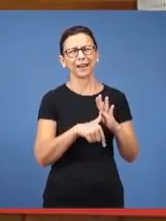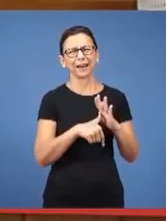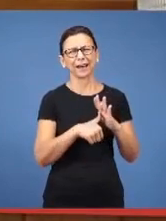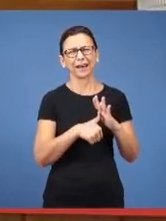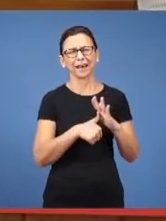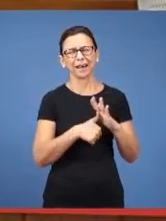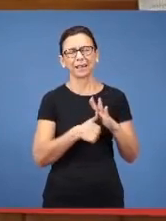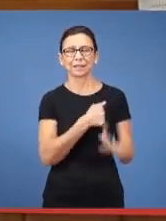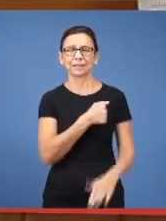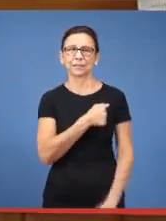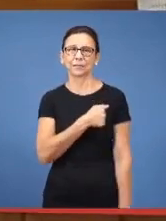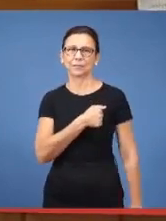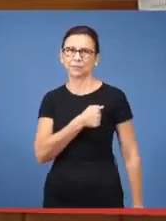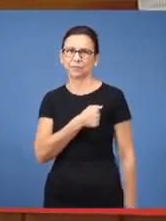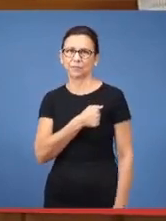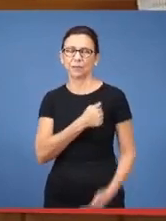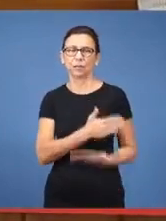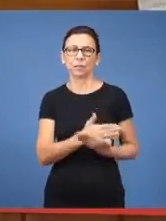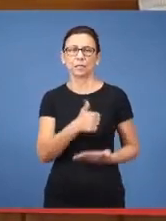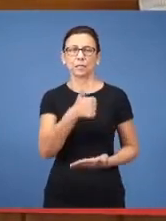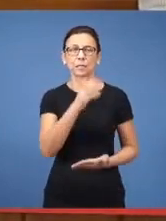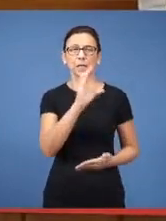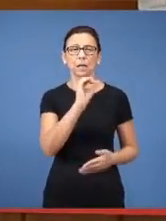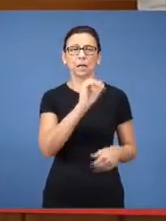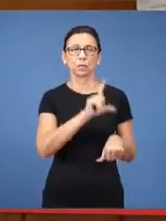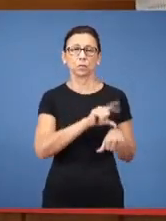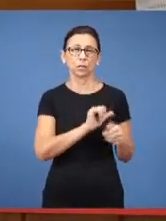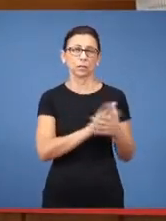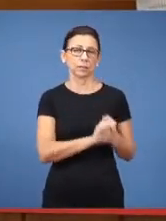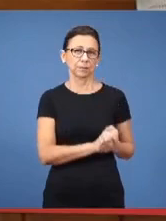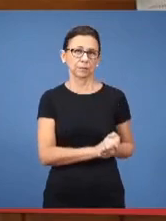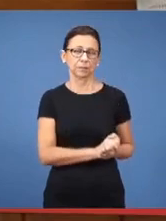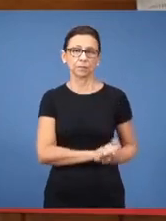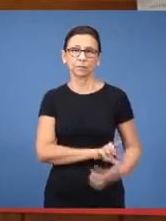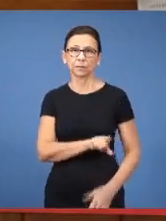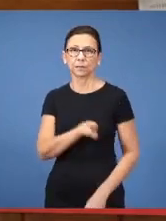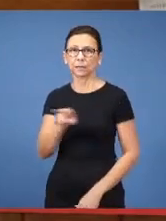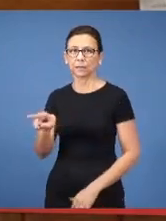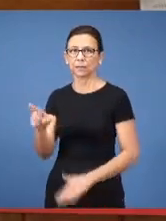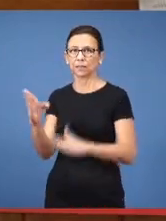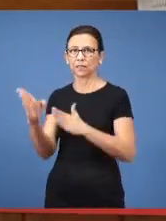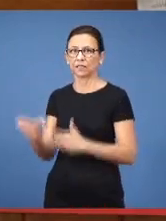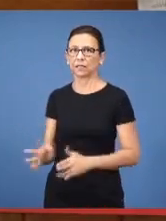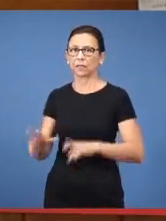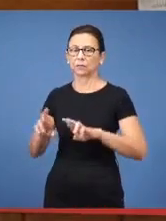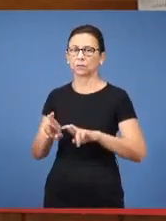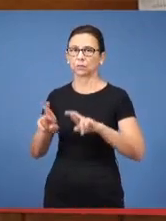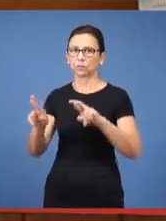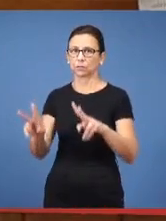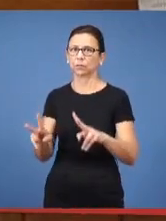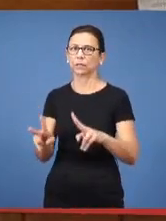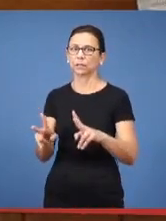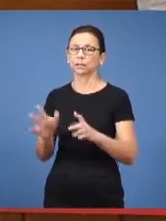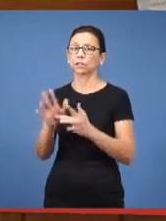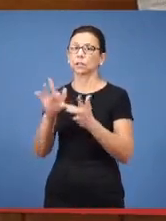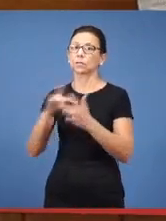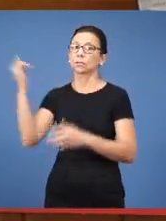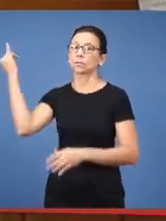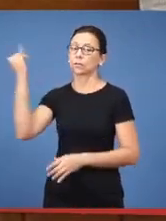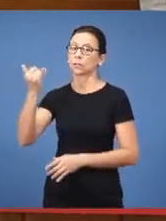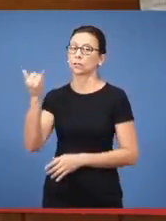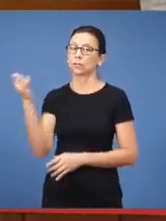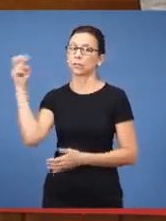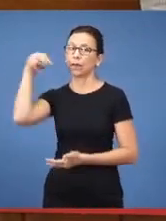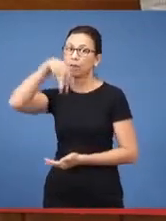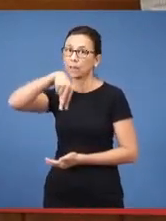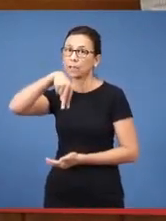But the groom is not going to delay, and the cry of the midnight is already here. Here comes the groom.